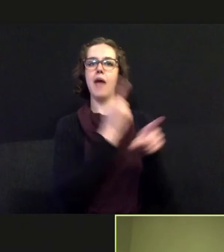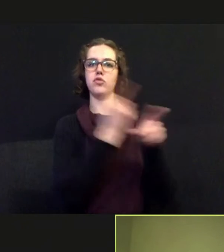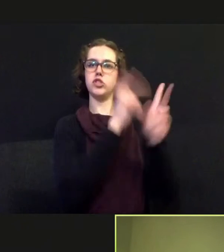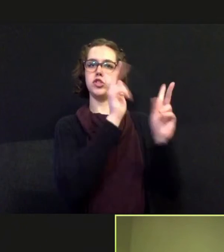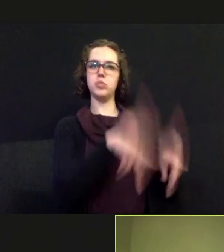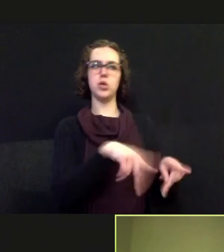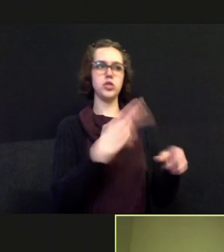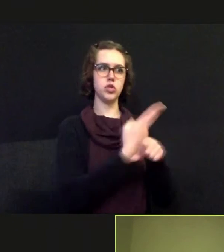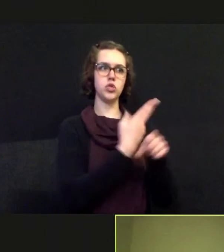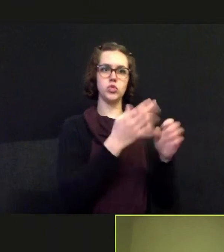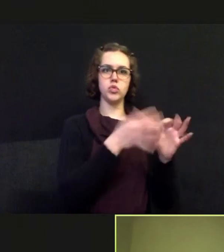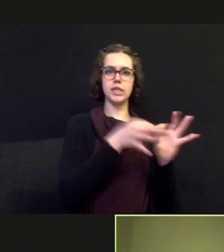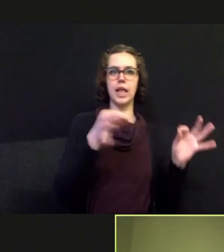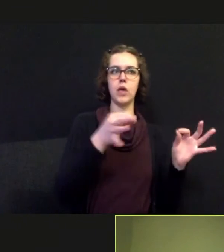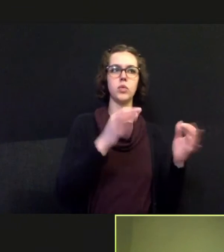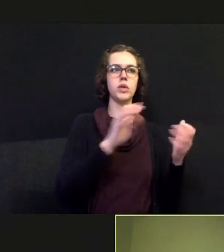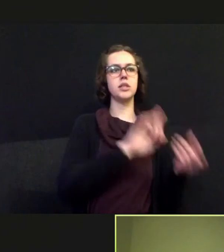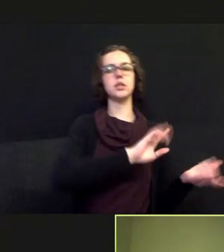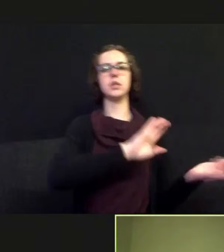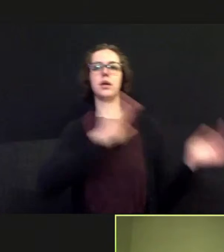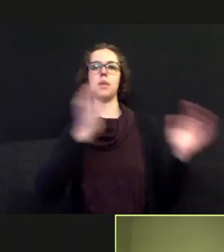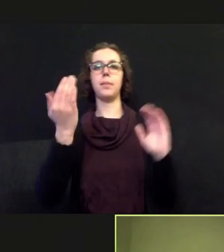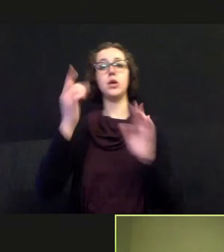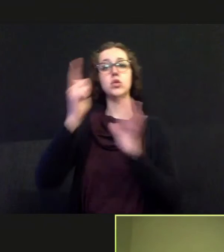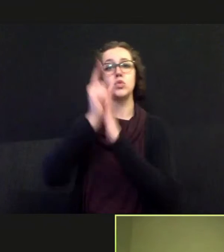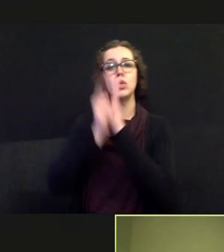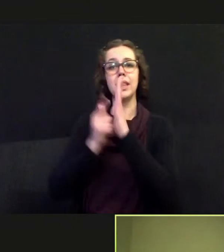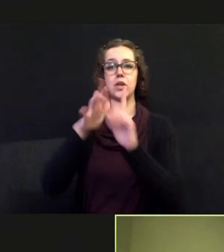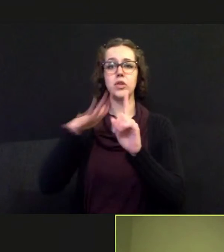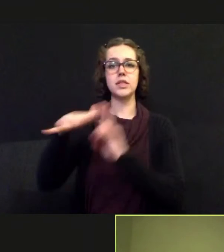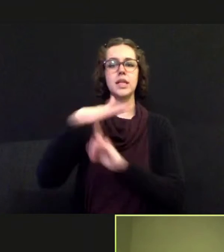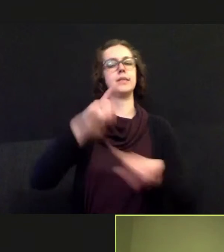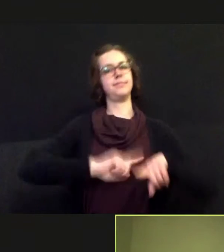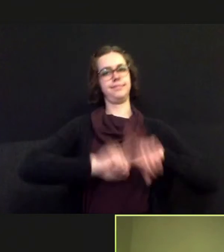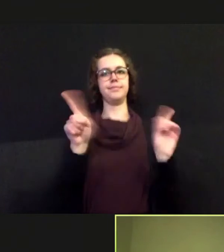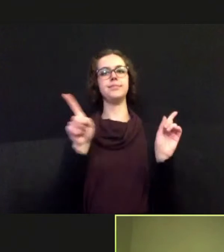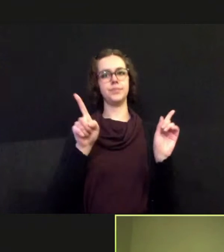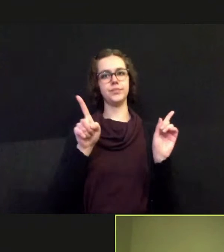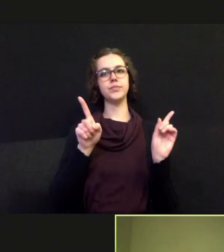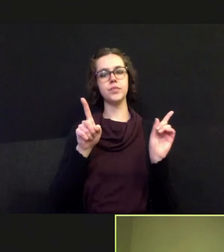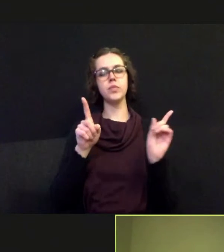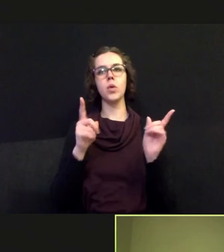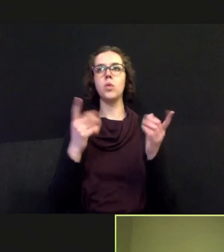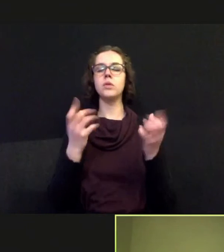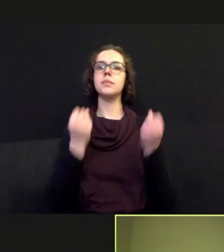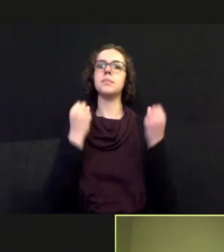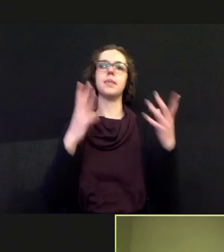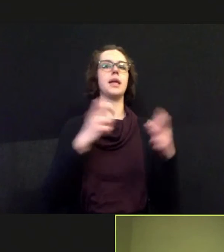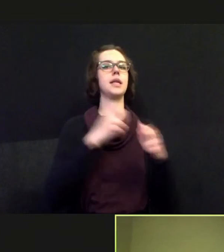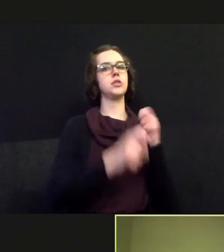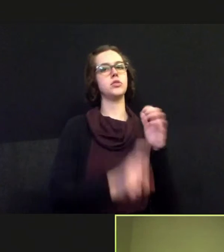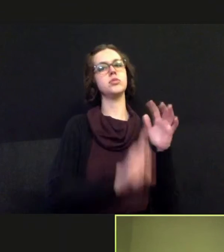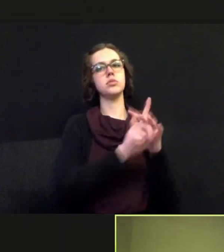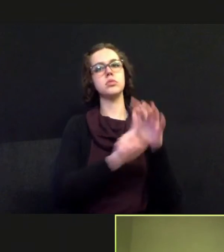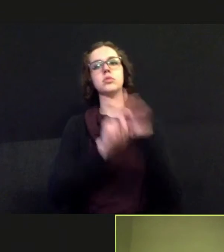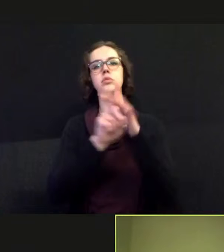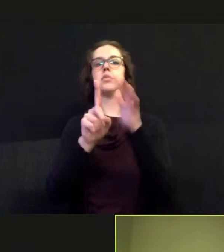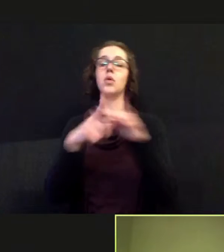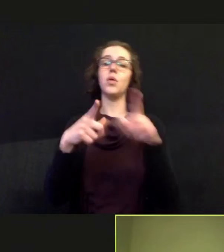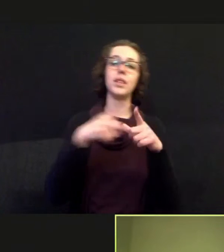settings. So it's a confluence of issues, including especially linguistic discrimination and autism.